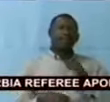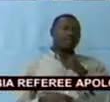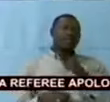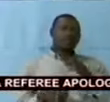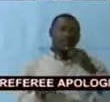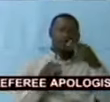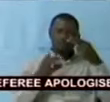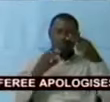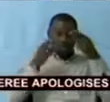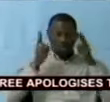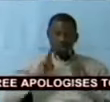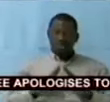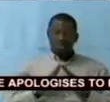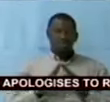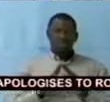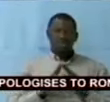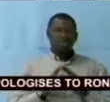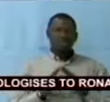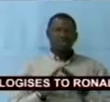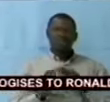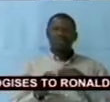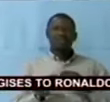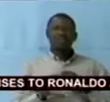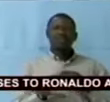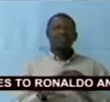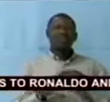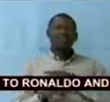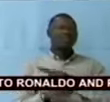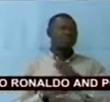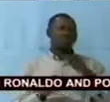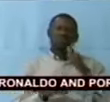a draconian law. Exactly.